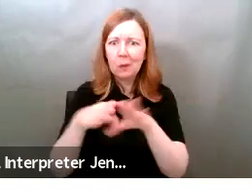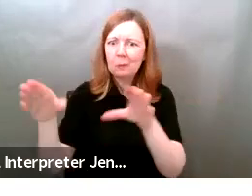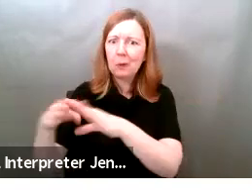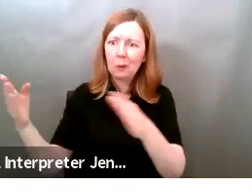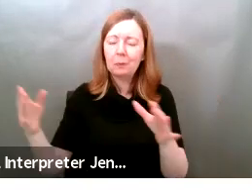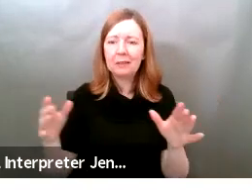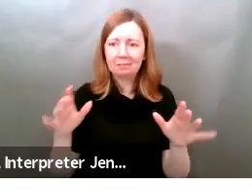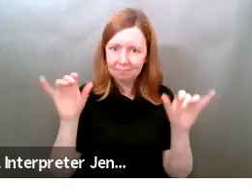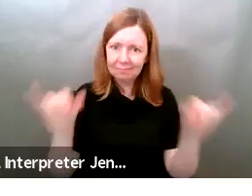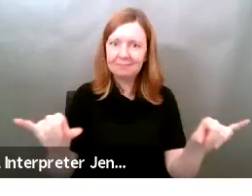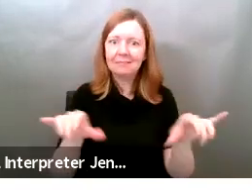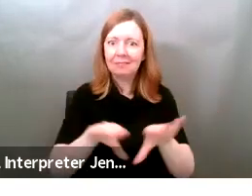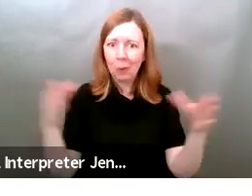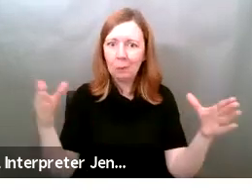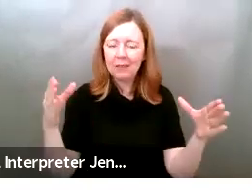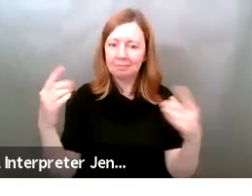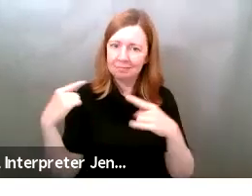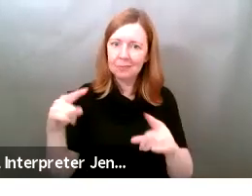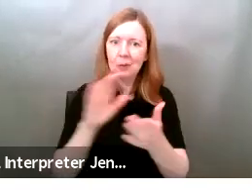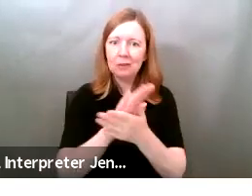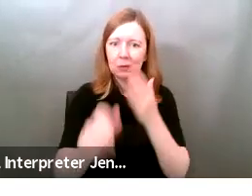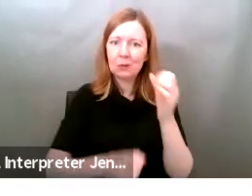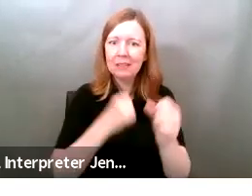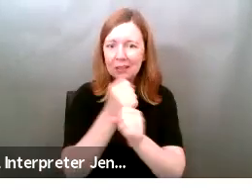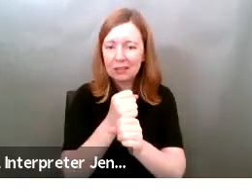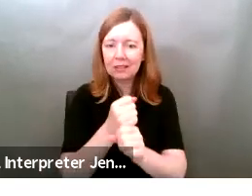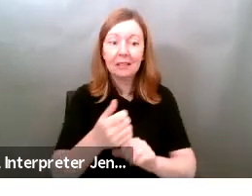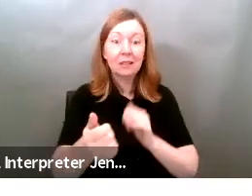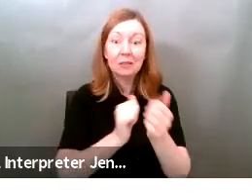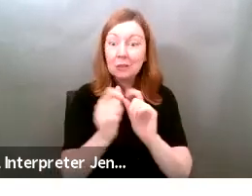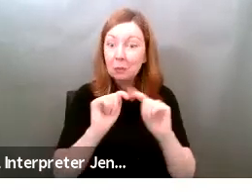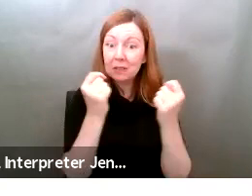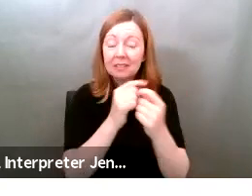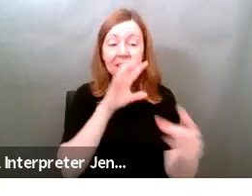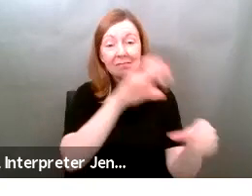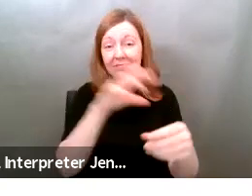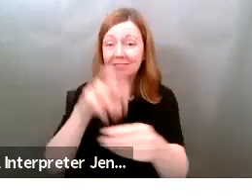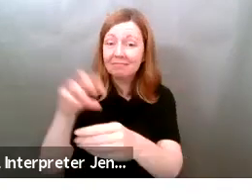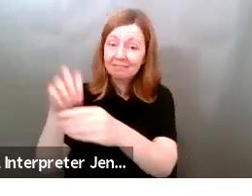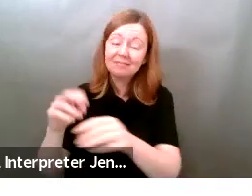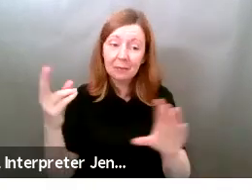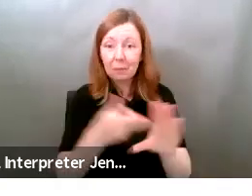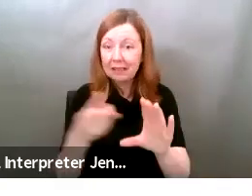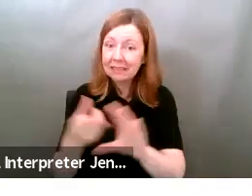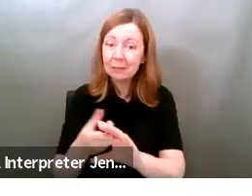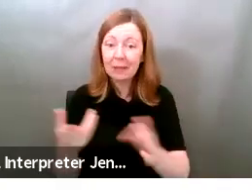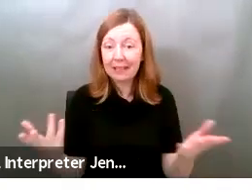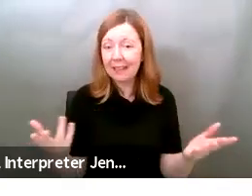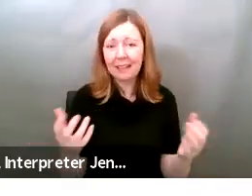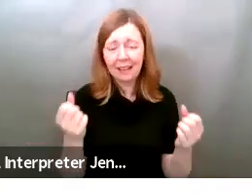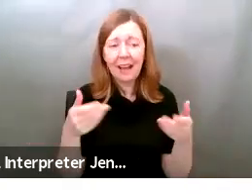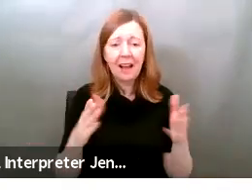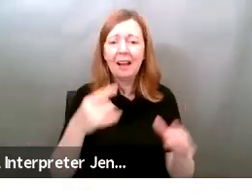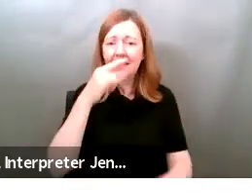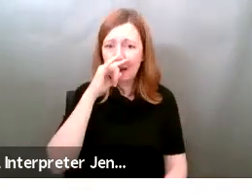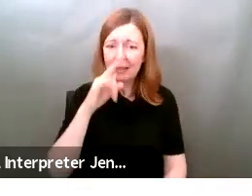keeping them open through the school year, for keeping sports teams moving and participating in their seasons, and allowing